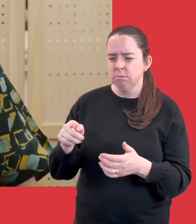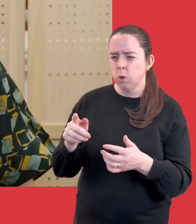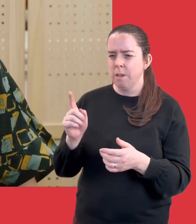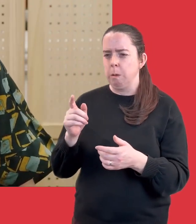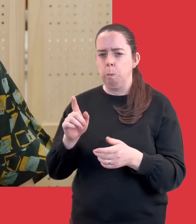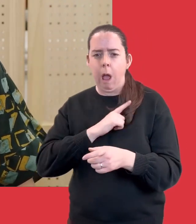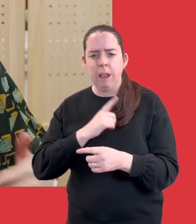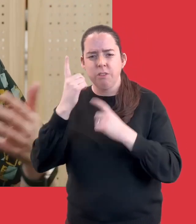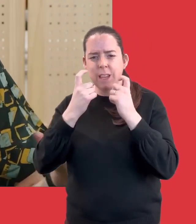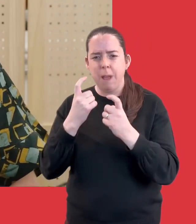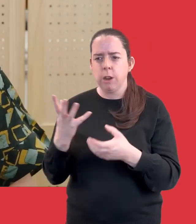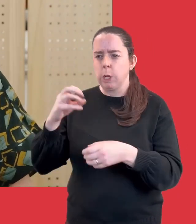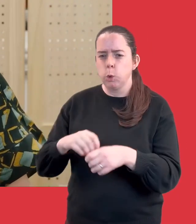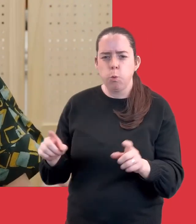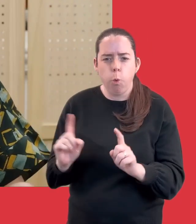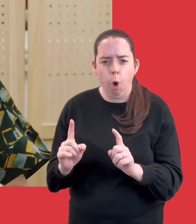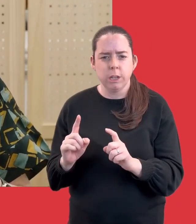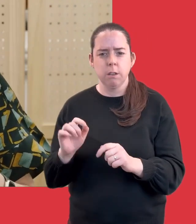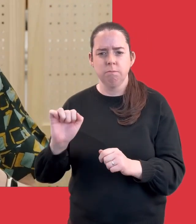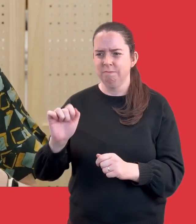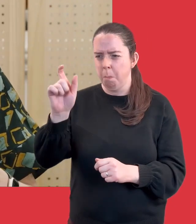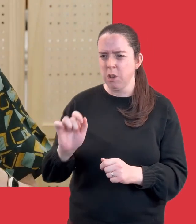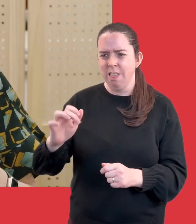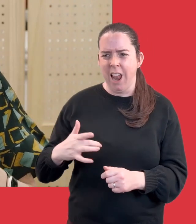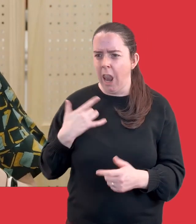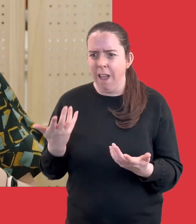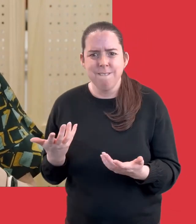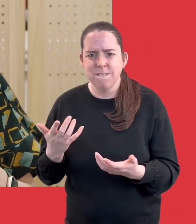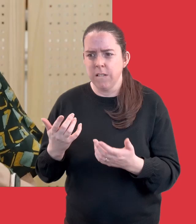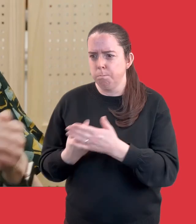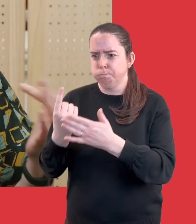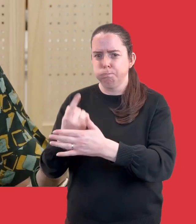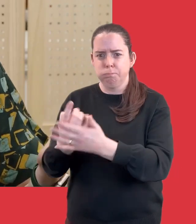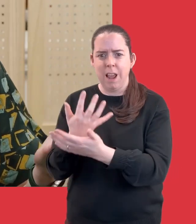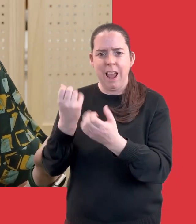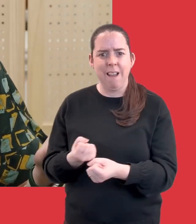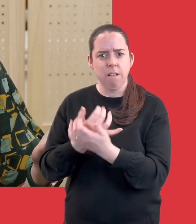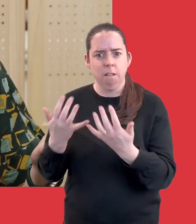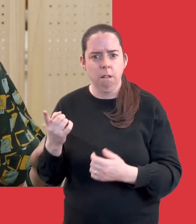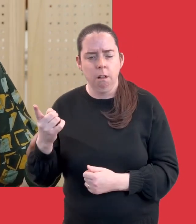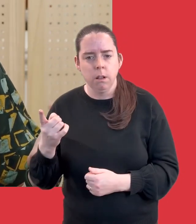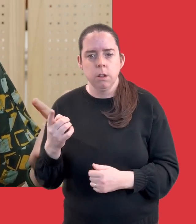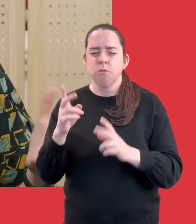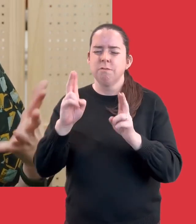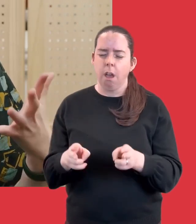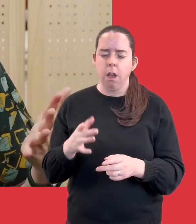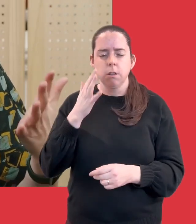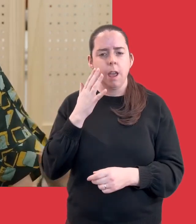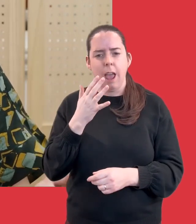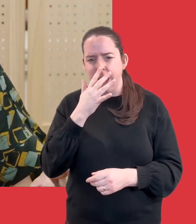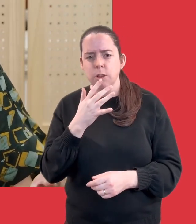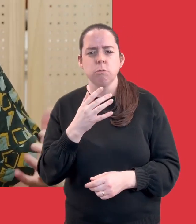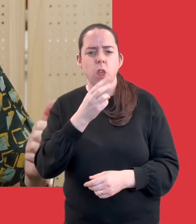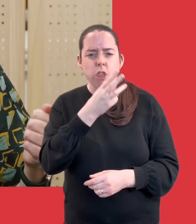what episodes are you going to include? You're talking about somebody's life here. Although she tragically died when she was 38,